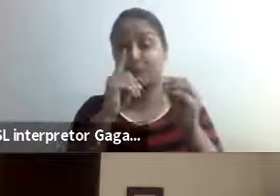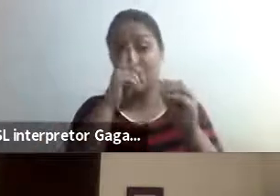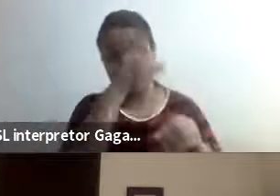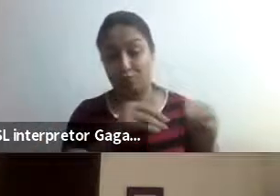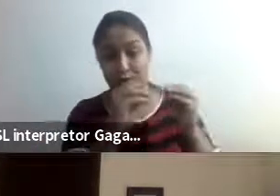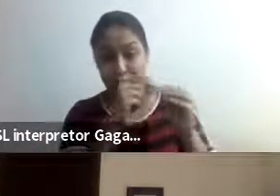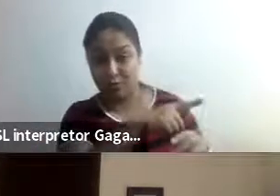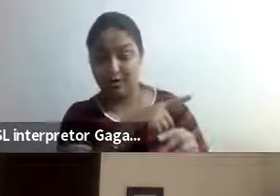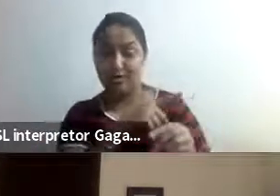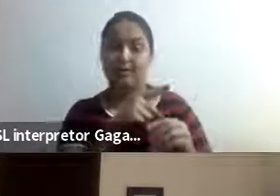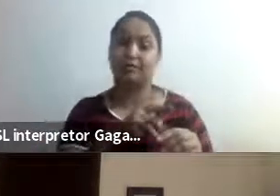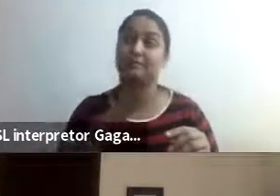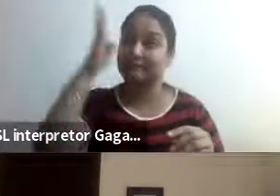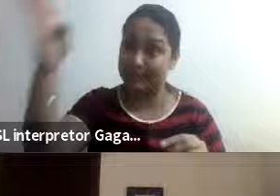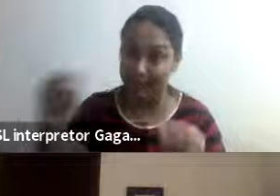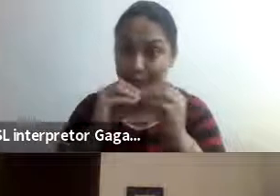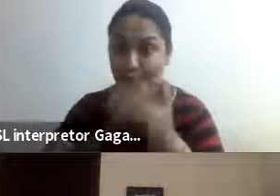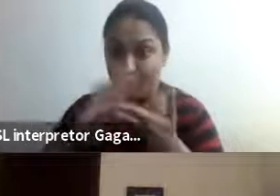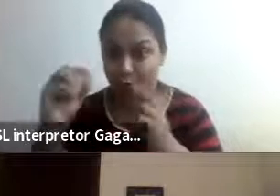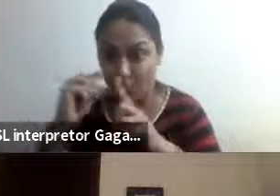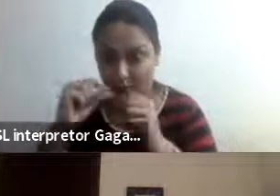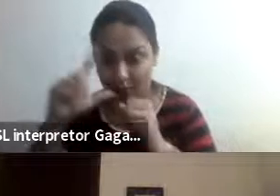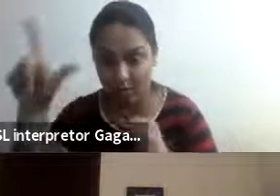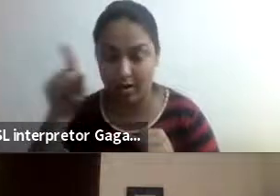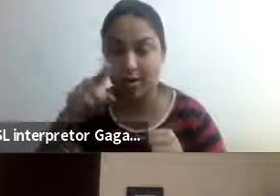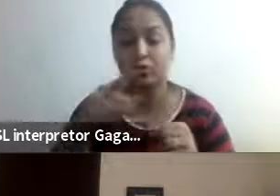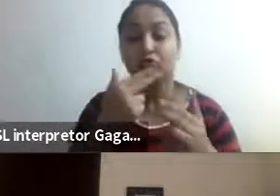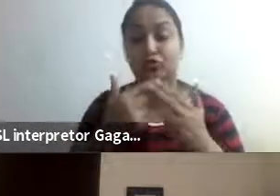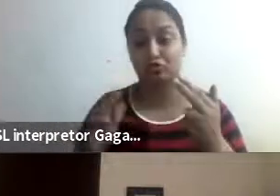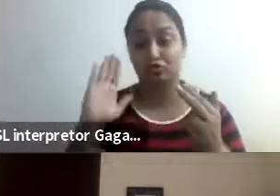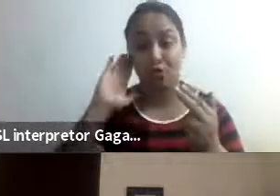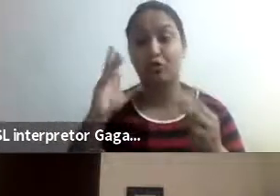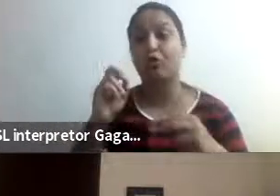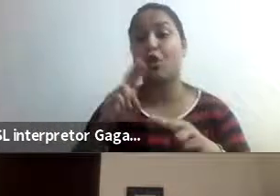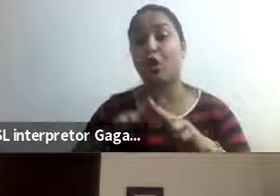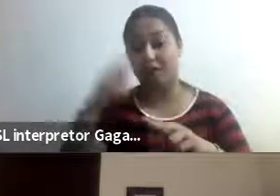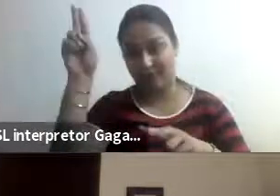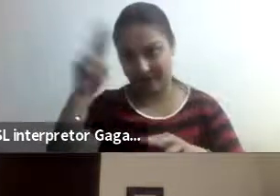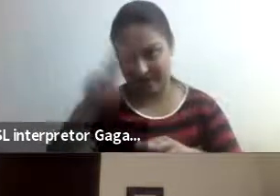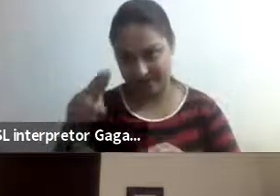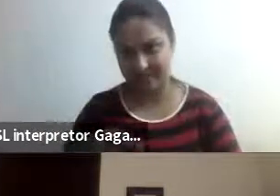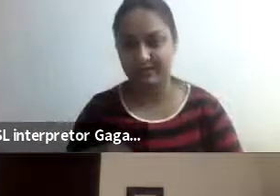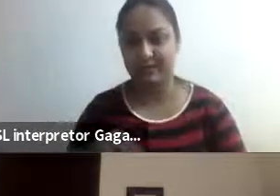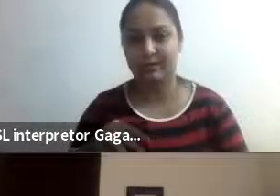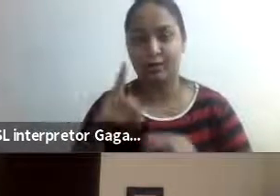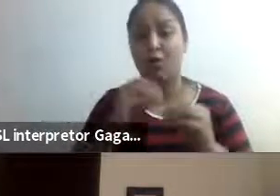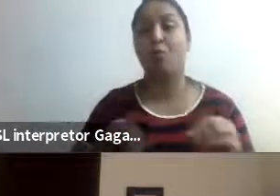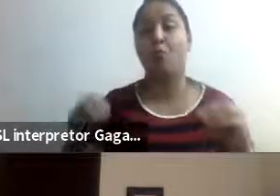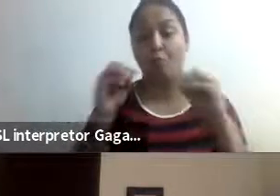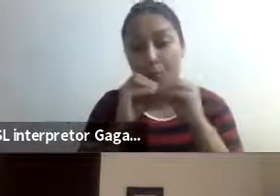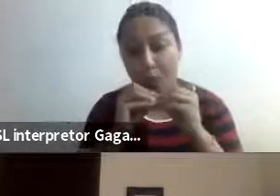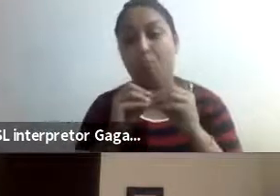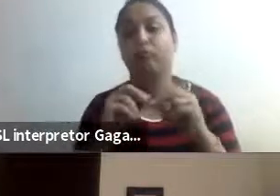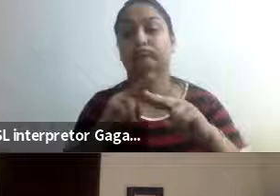arrival in Bhopal, because this is sort of where her story as an artist, in the more formal sense,